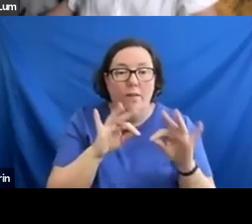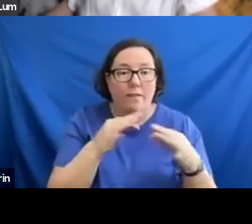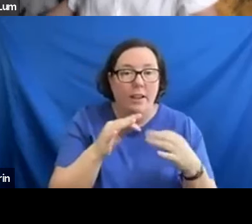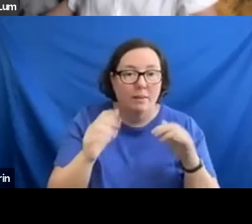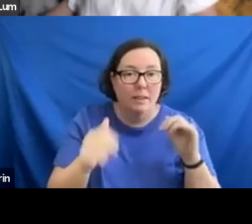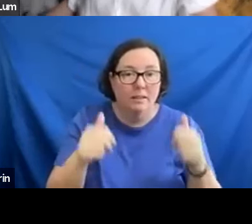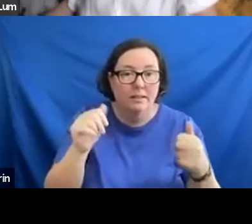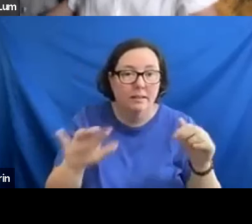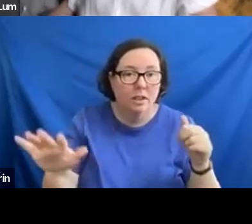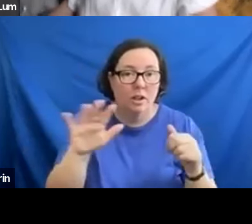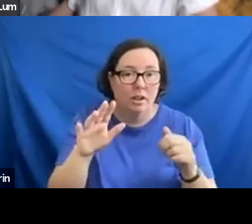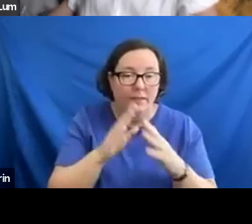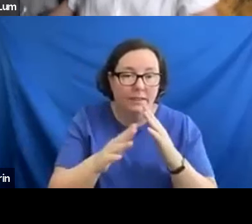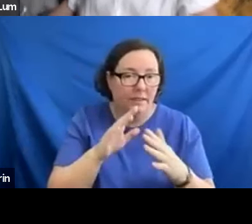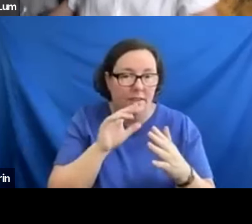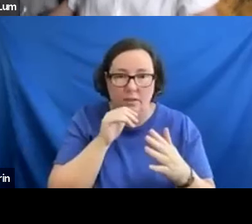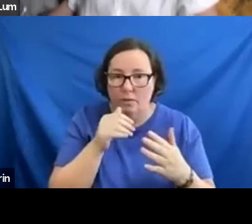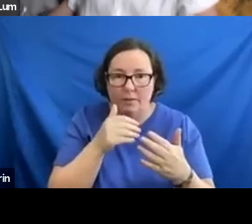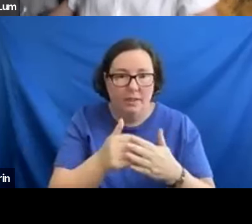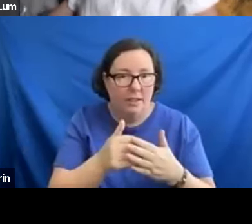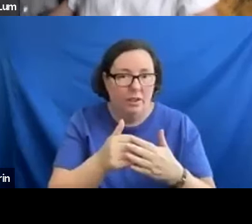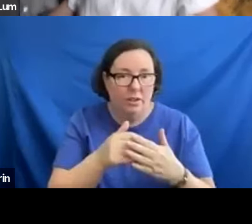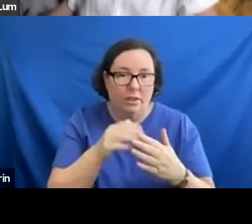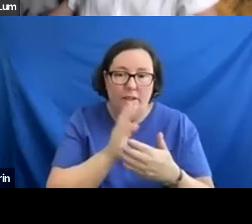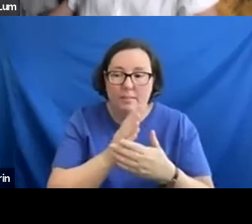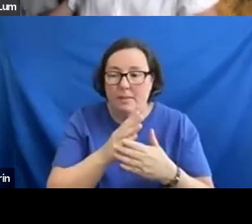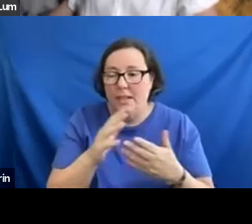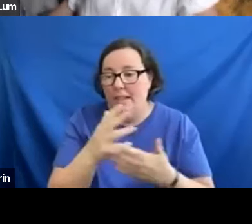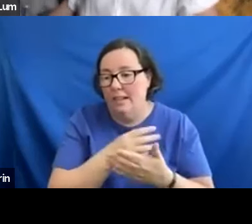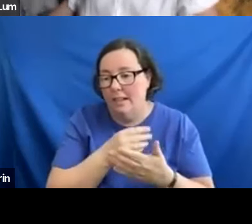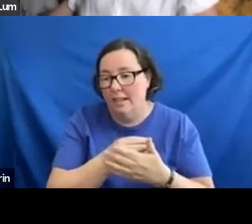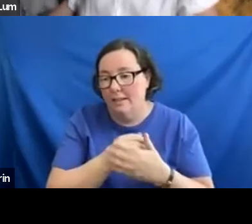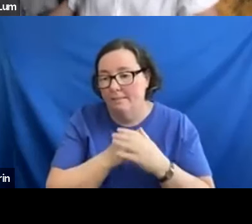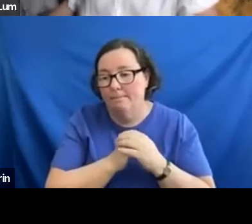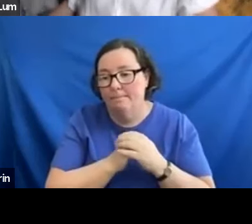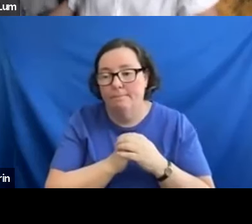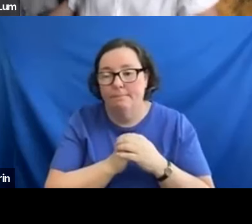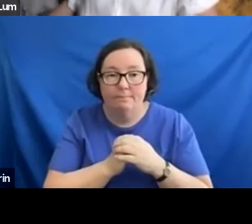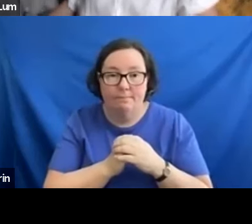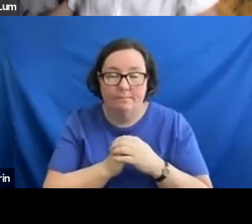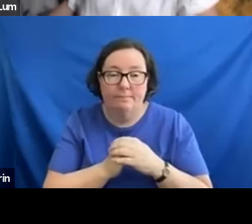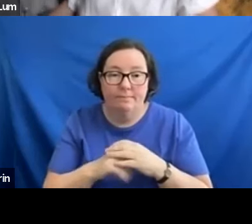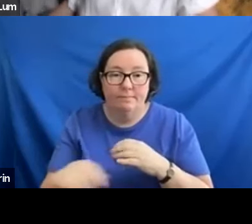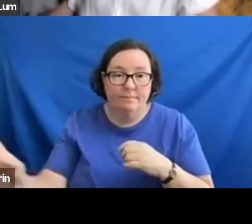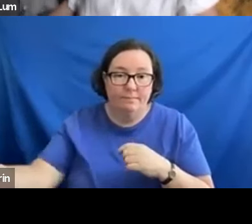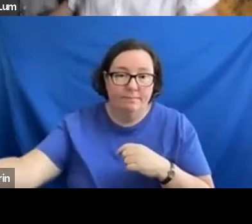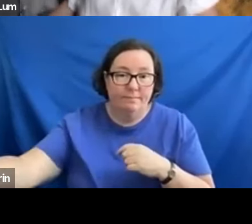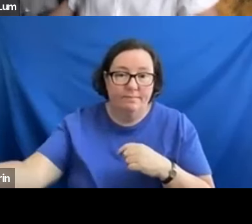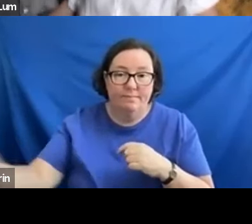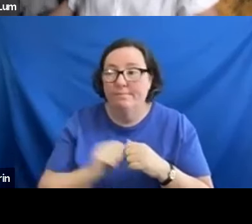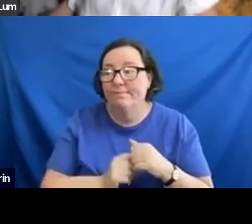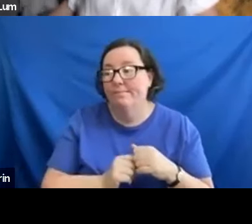throughout the city who don't come anywhere near the median income. And perhaps the census tracts could help